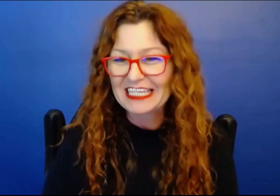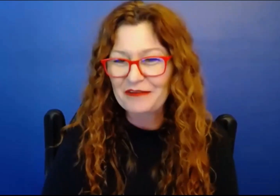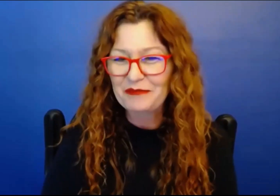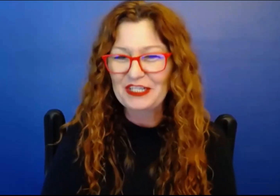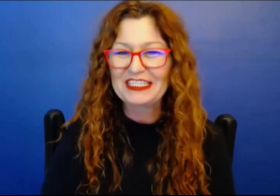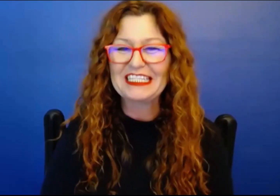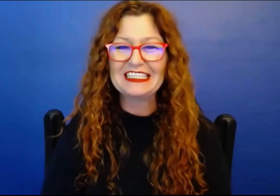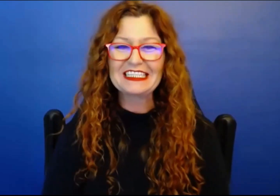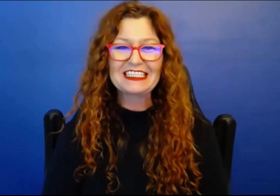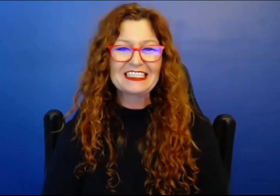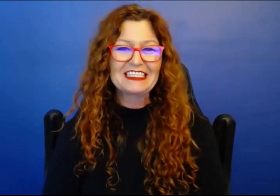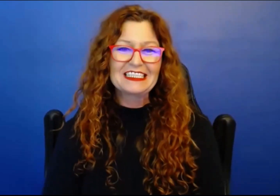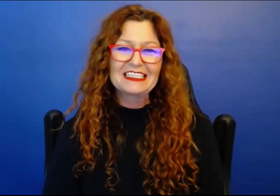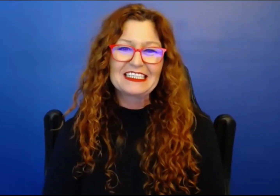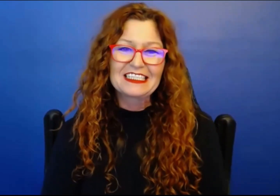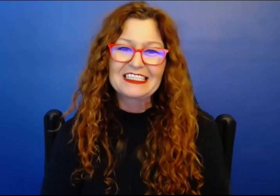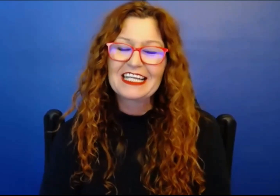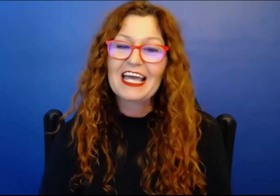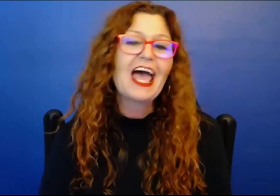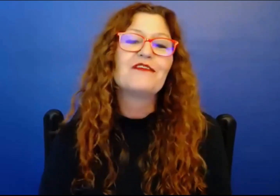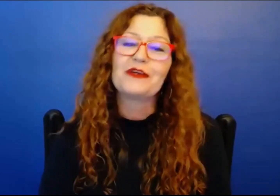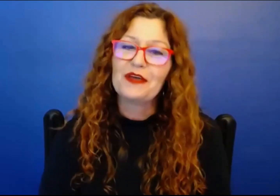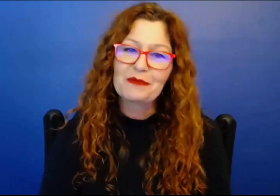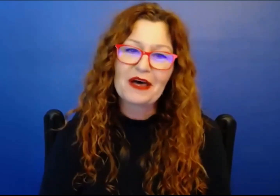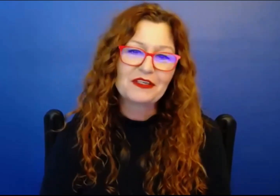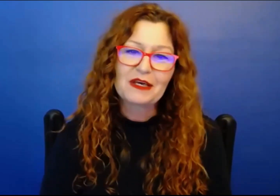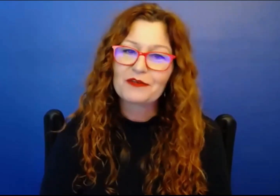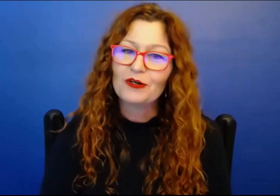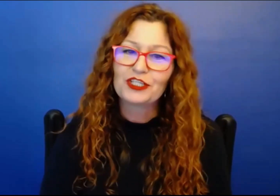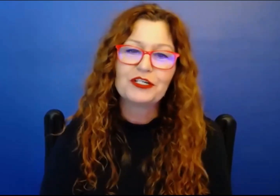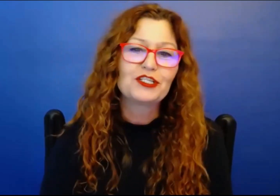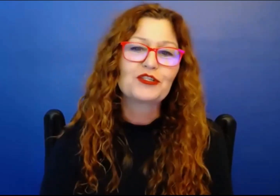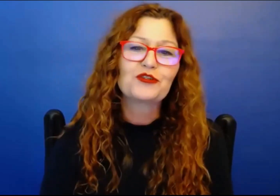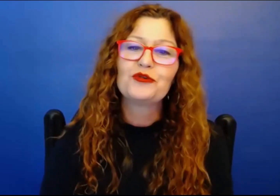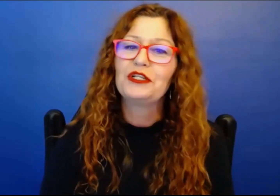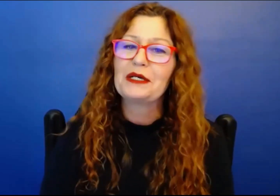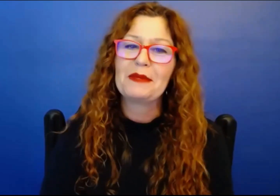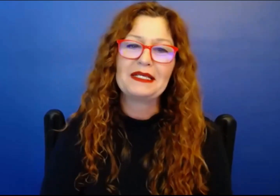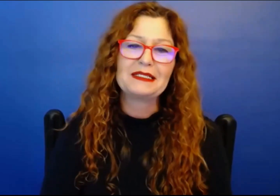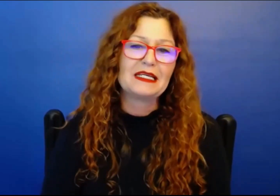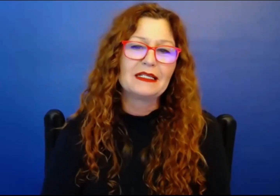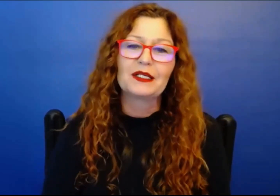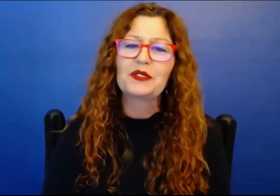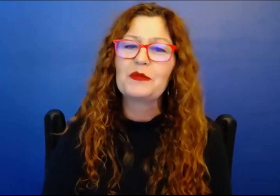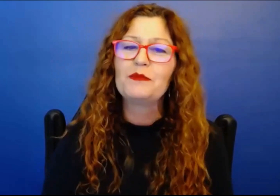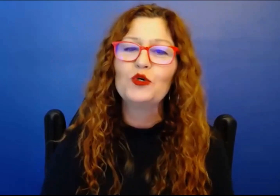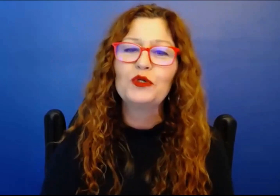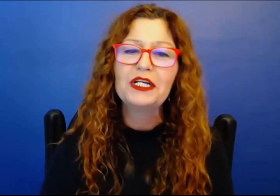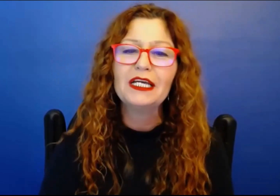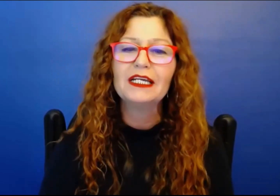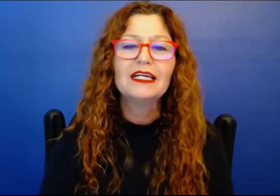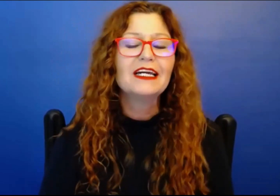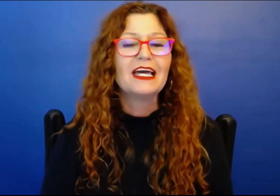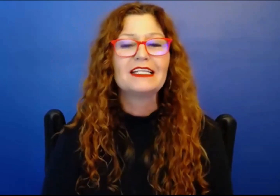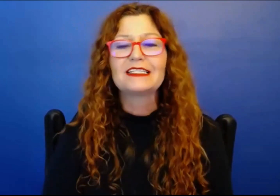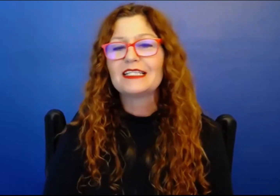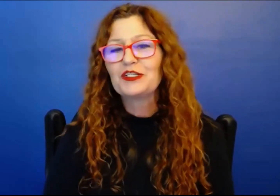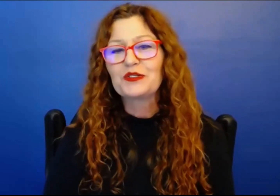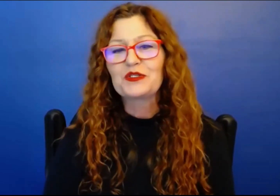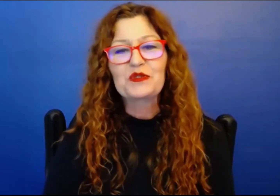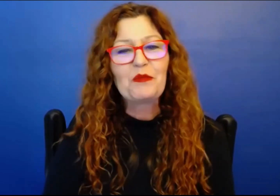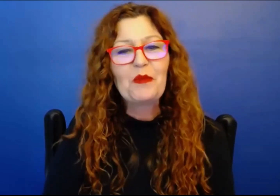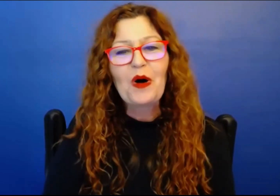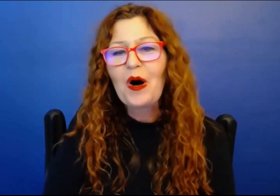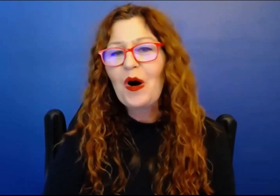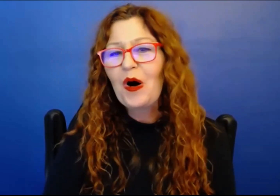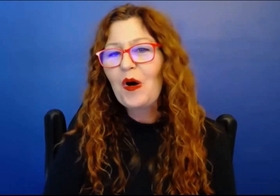capital D deaf person. And everything about the deaf culture is just truly amazing. The community is such